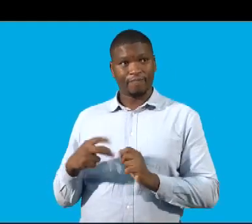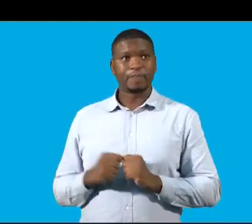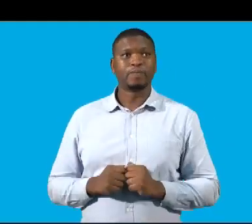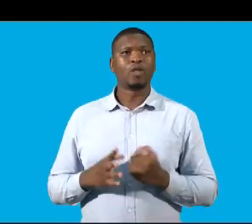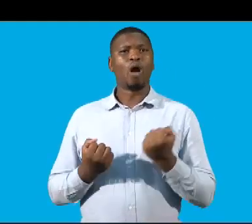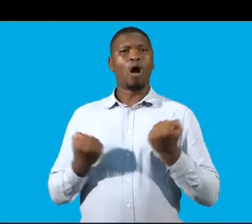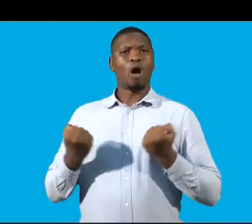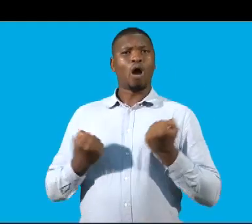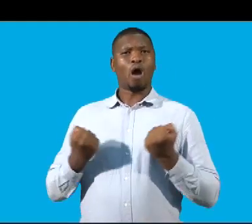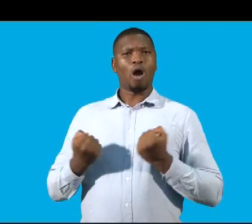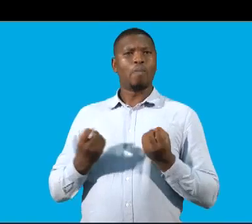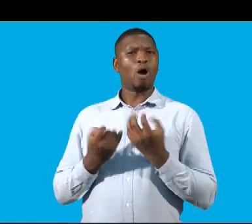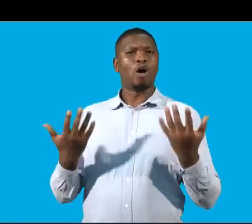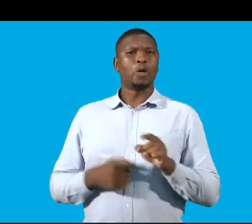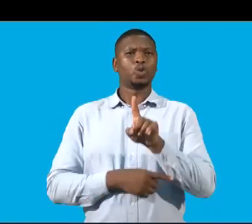car worth